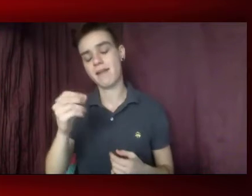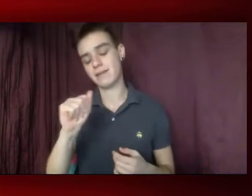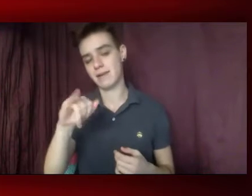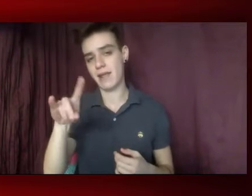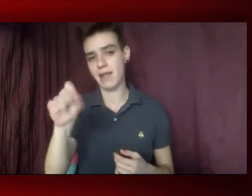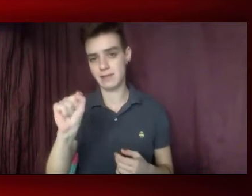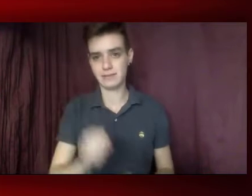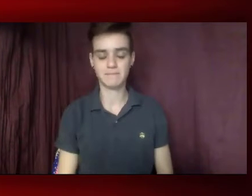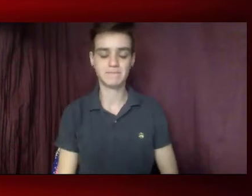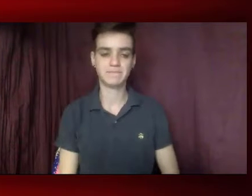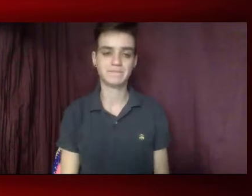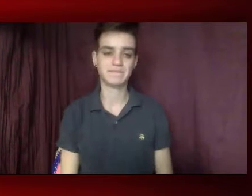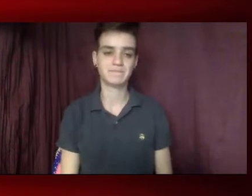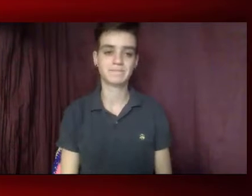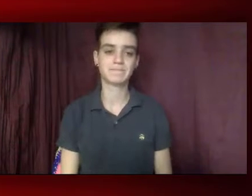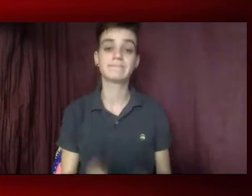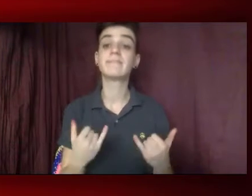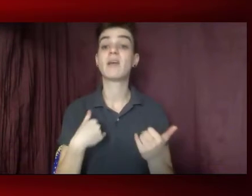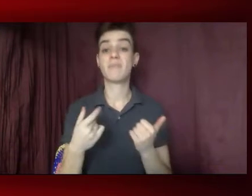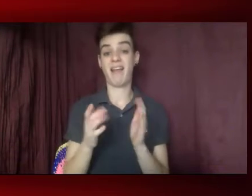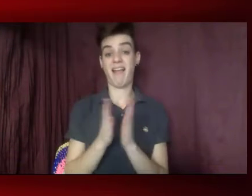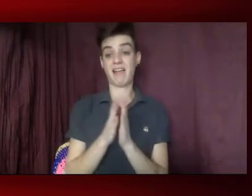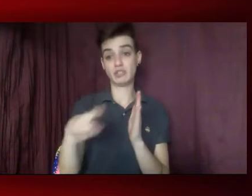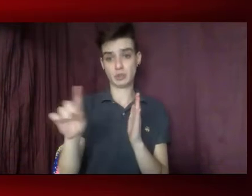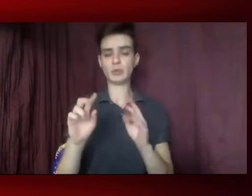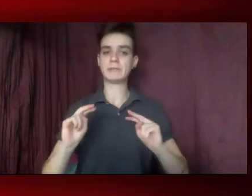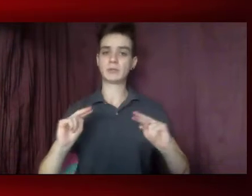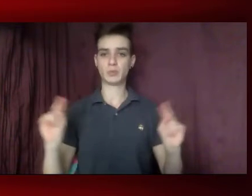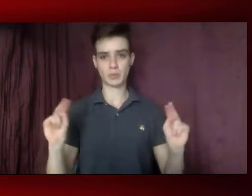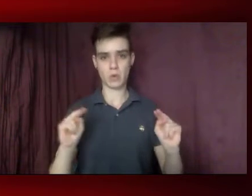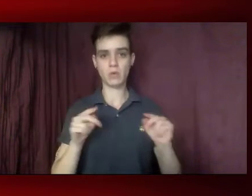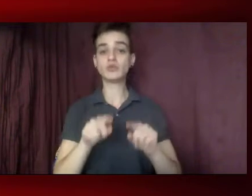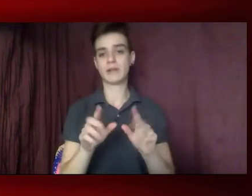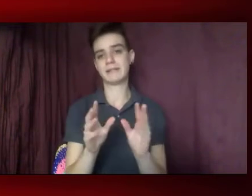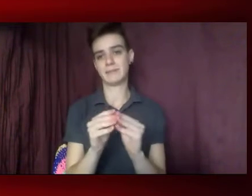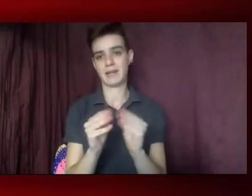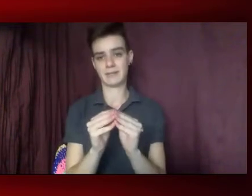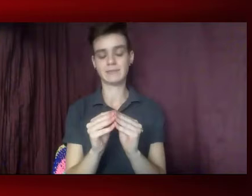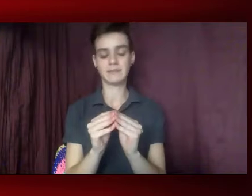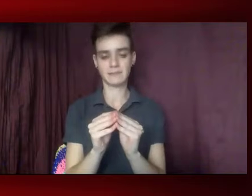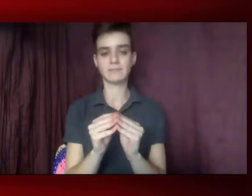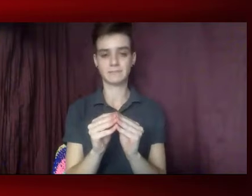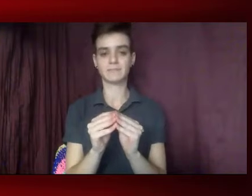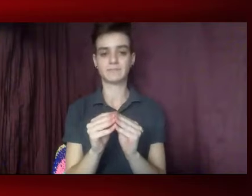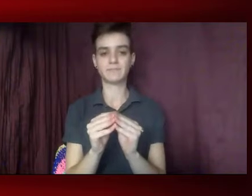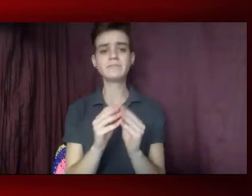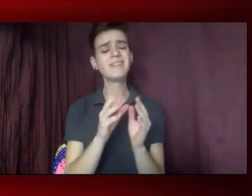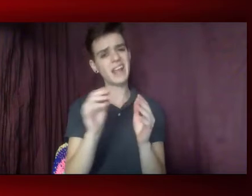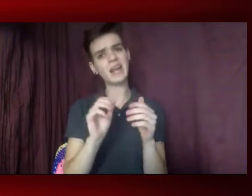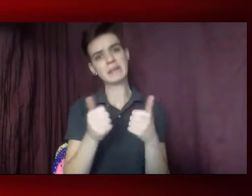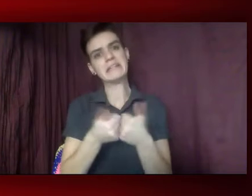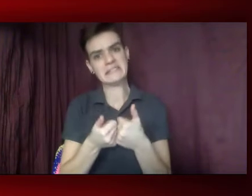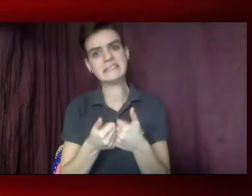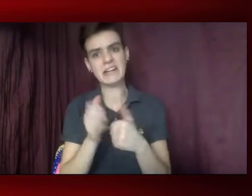So I'm going to ask you to be nonpartisan during these meetings, and I'm going to actually challenge you a little bit more than